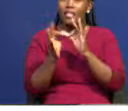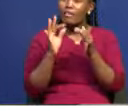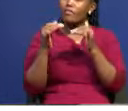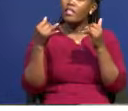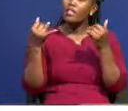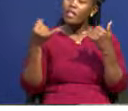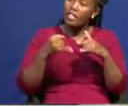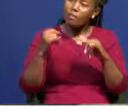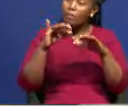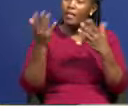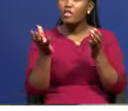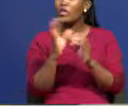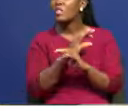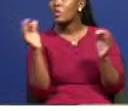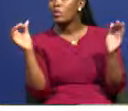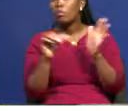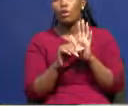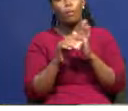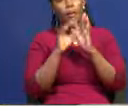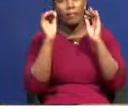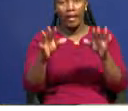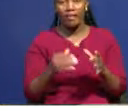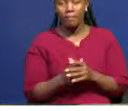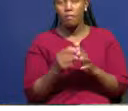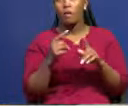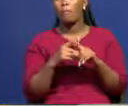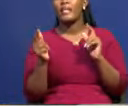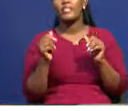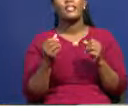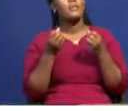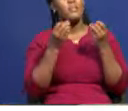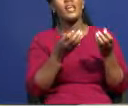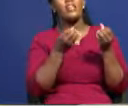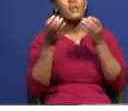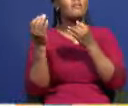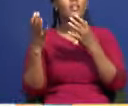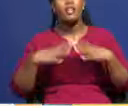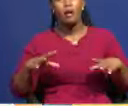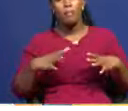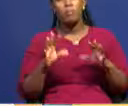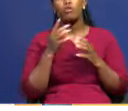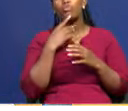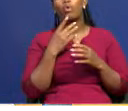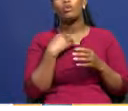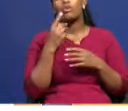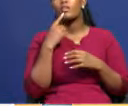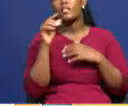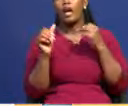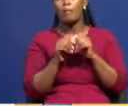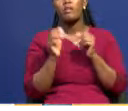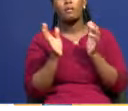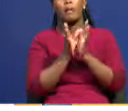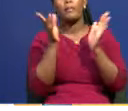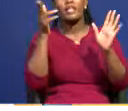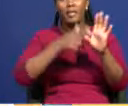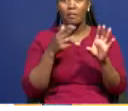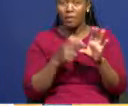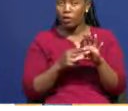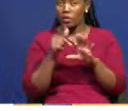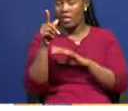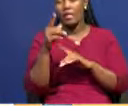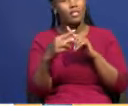that's a different question. But the fact that a lot of people are coming out to participate in public participation exercise, that's a very good